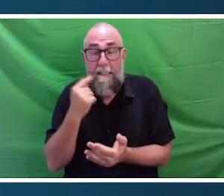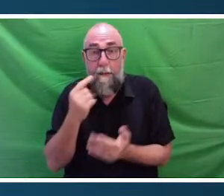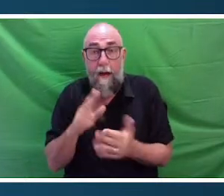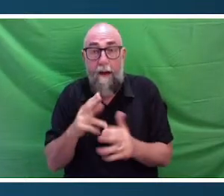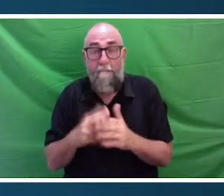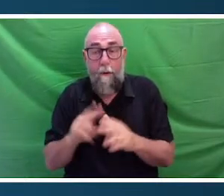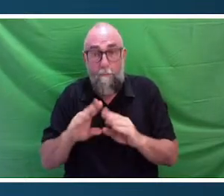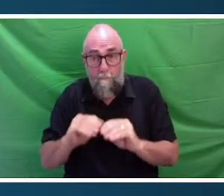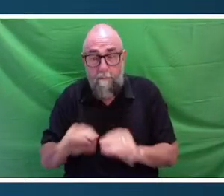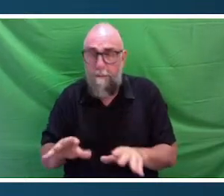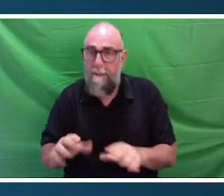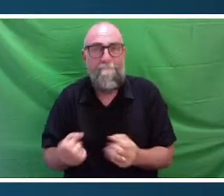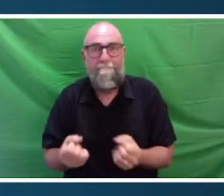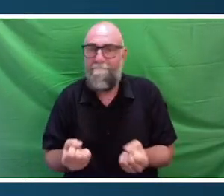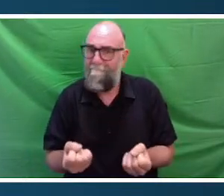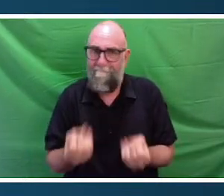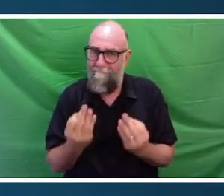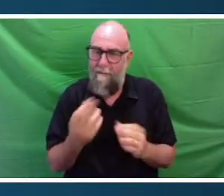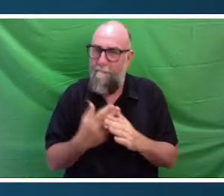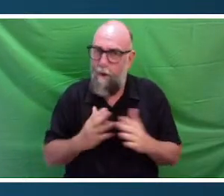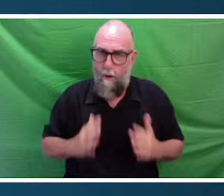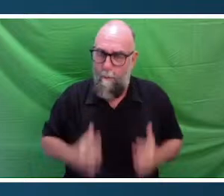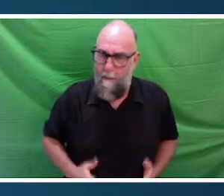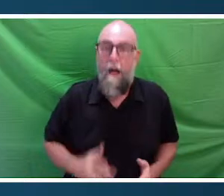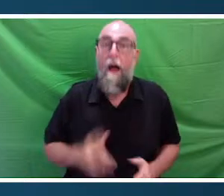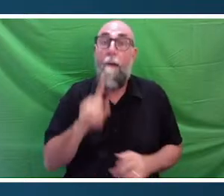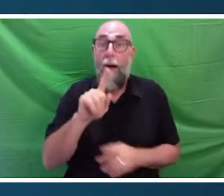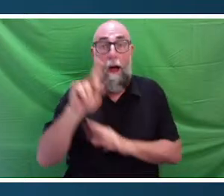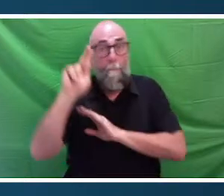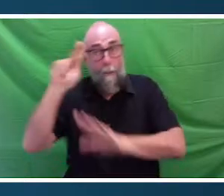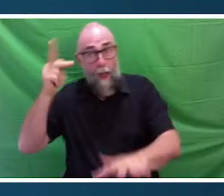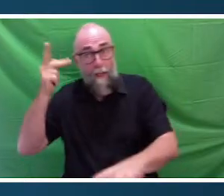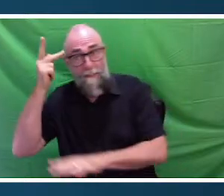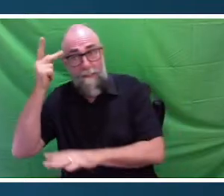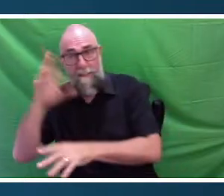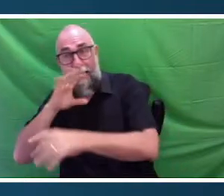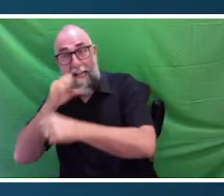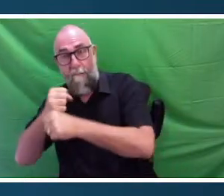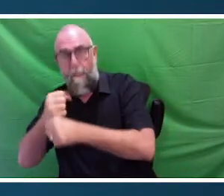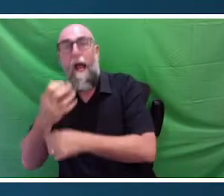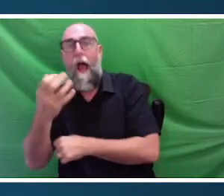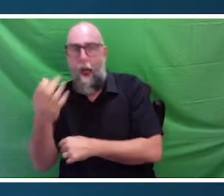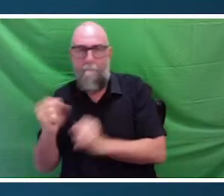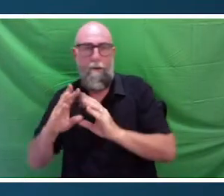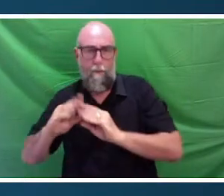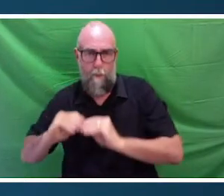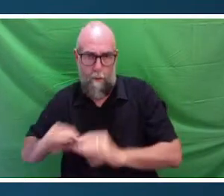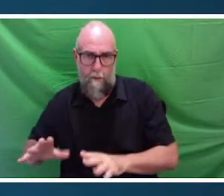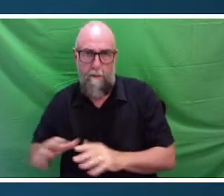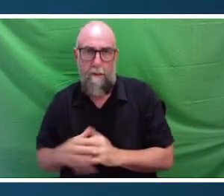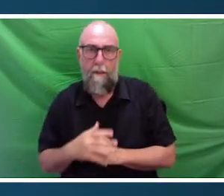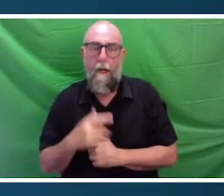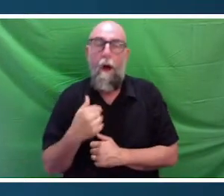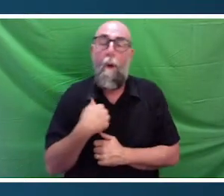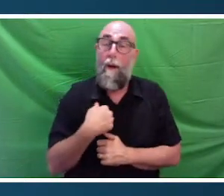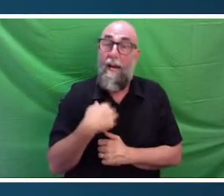So therefore, when we talk about this human-to-human connection, there is also the upper layer that needs to be worked on, the political